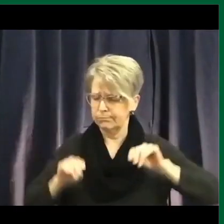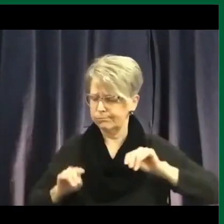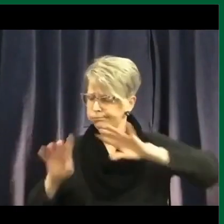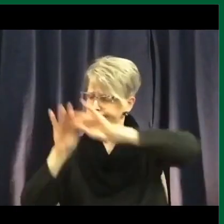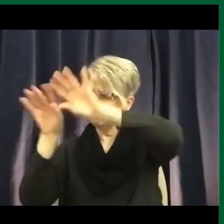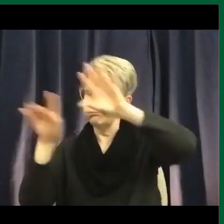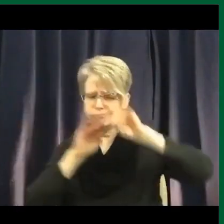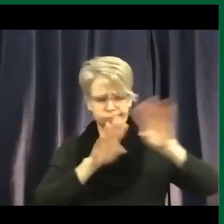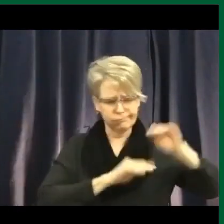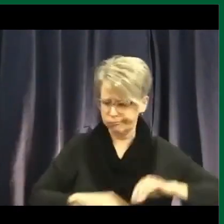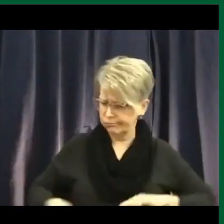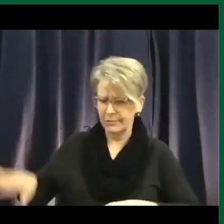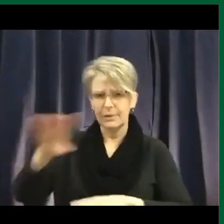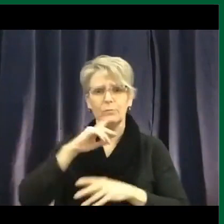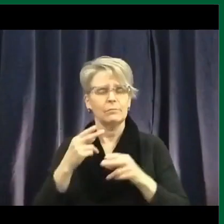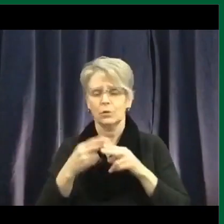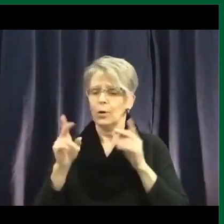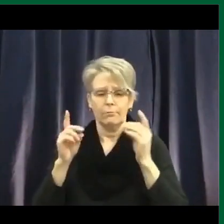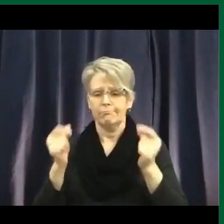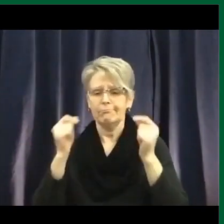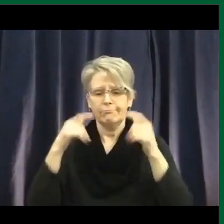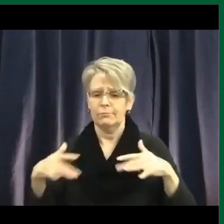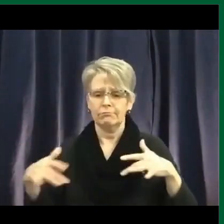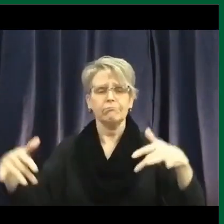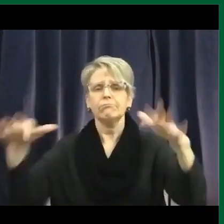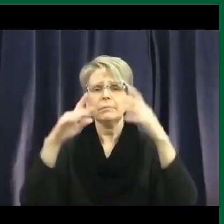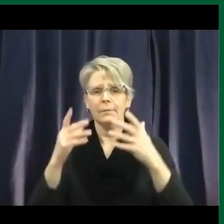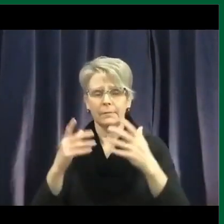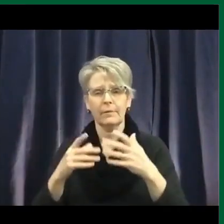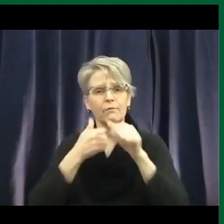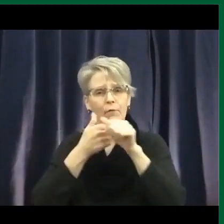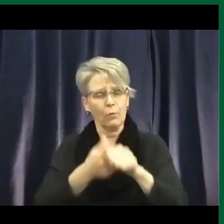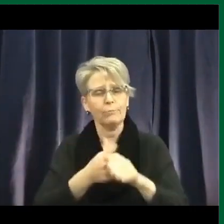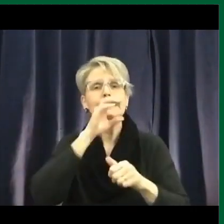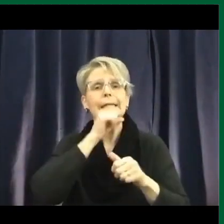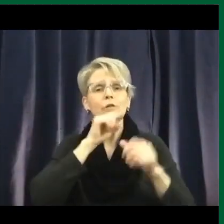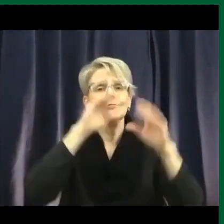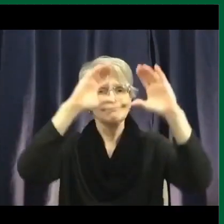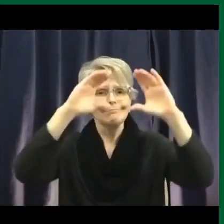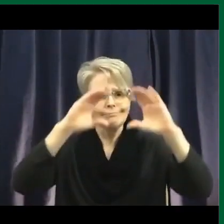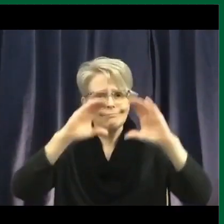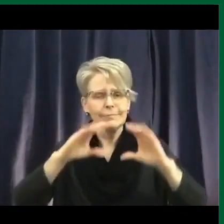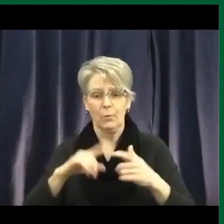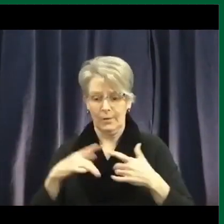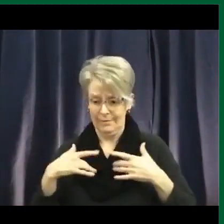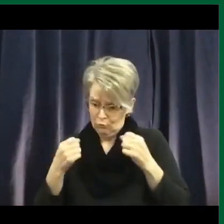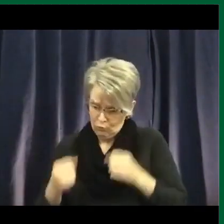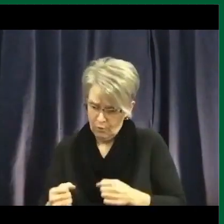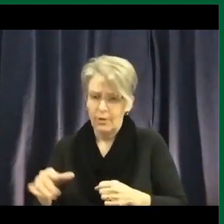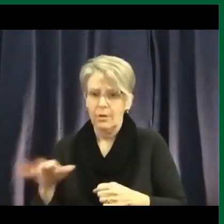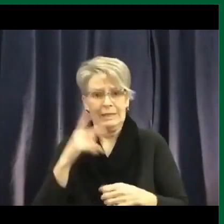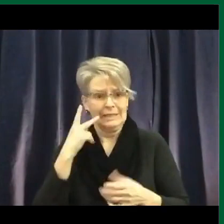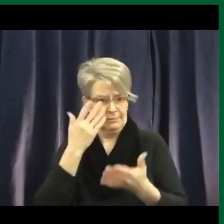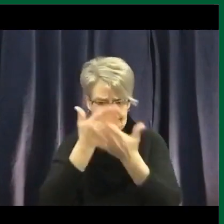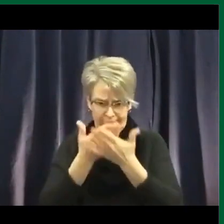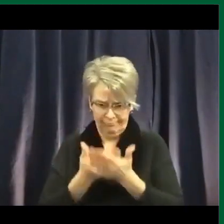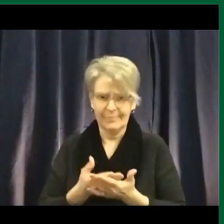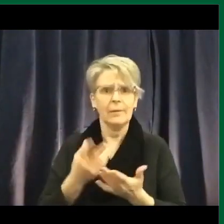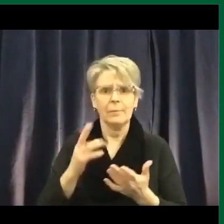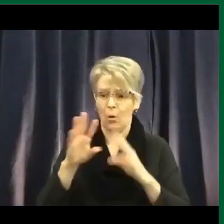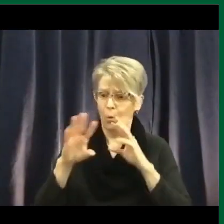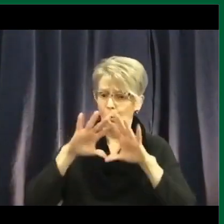in very short order on the prioritized basis that we have put forward, that we feel quite strongly and are seeing evidence in other areas of the